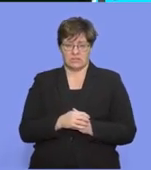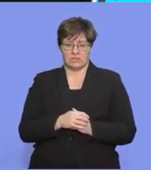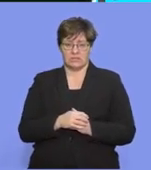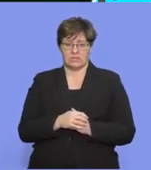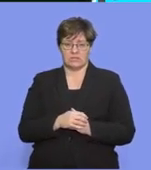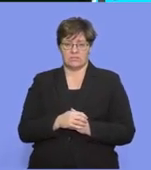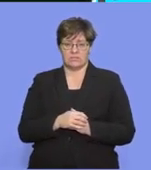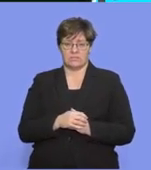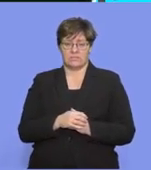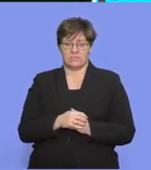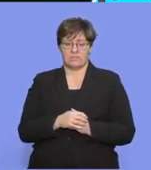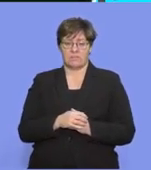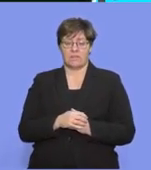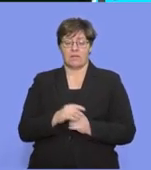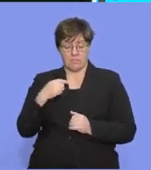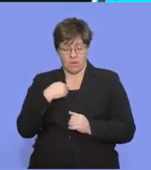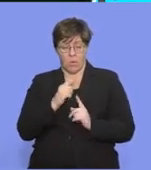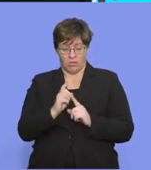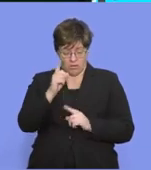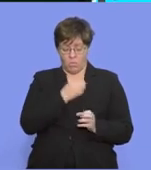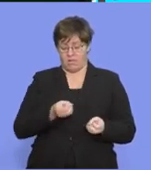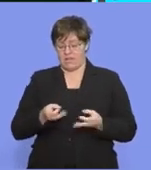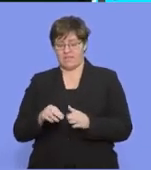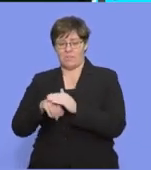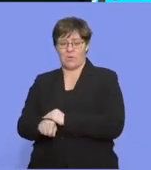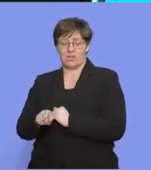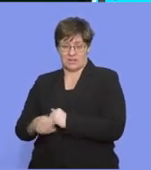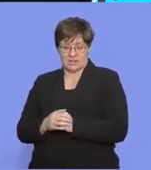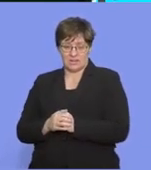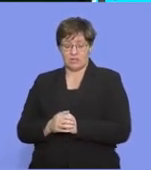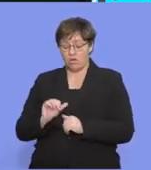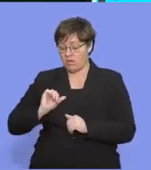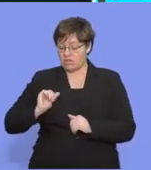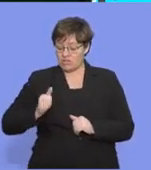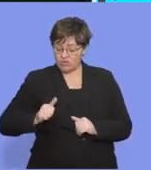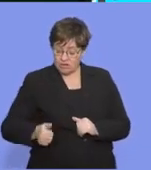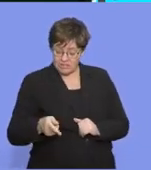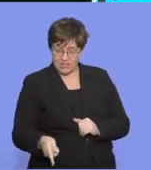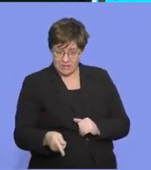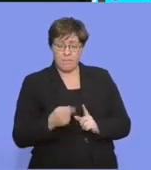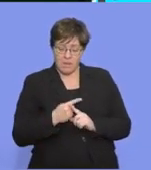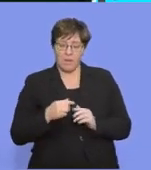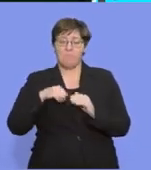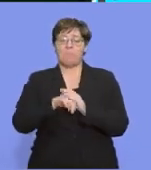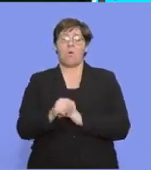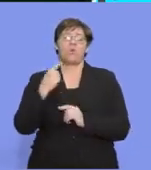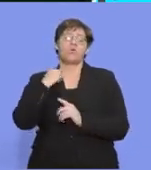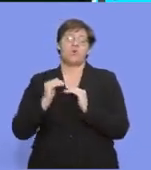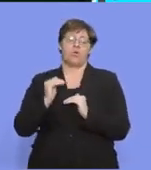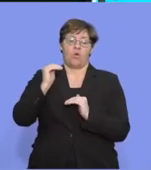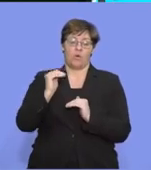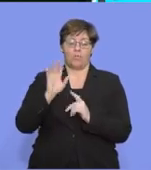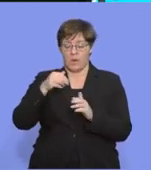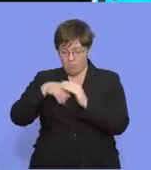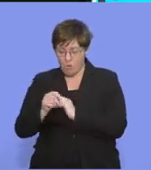then pass that on to its offspring. So that the next generation of giraffes were born with long necks. Okay, and this